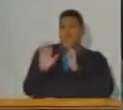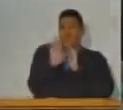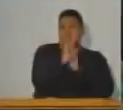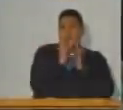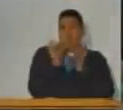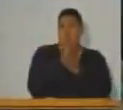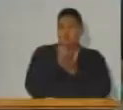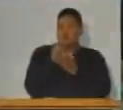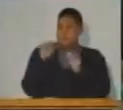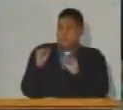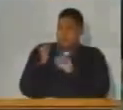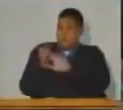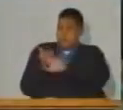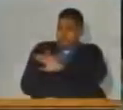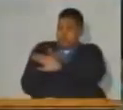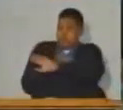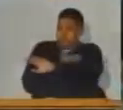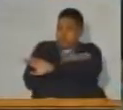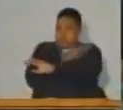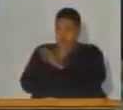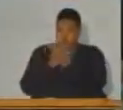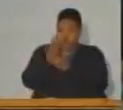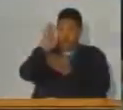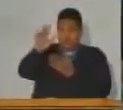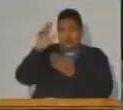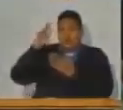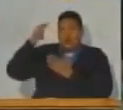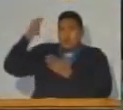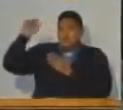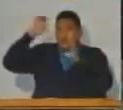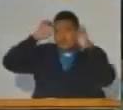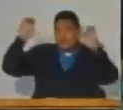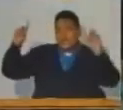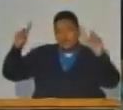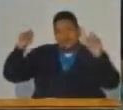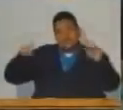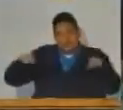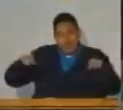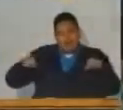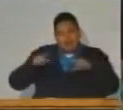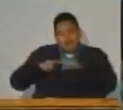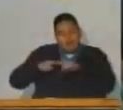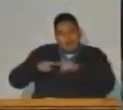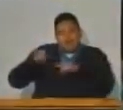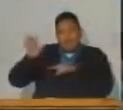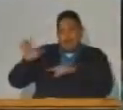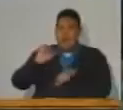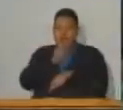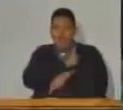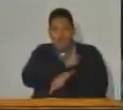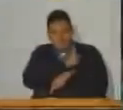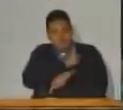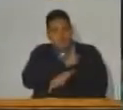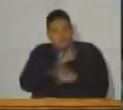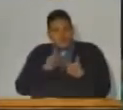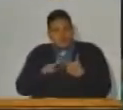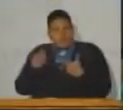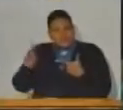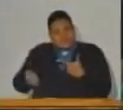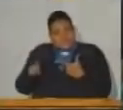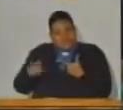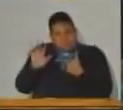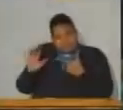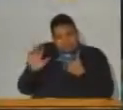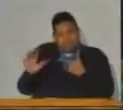to progress through their secondary education dependent on their aptitude, needs,